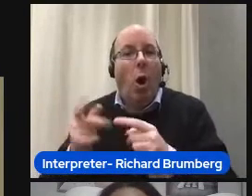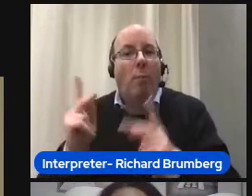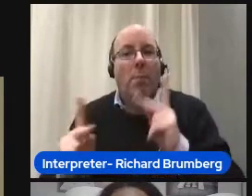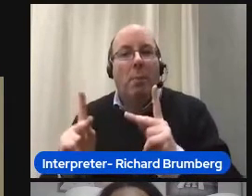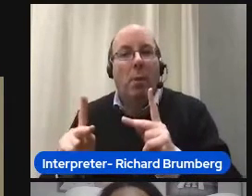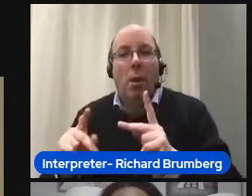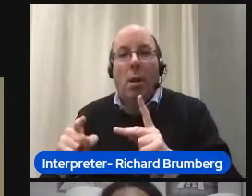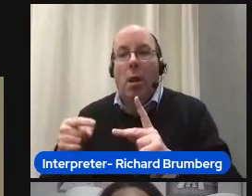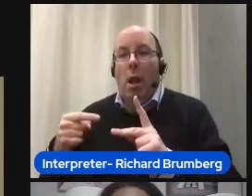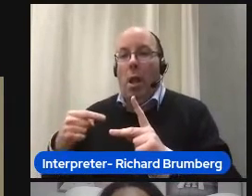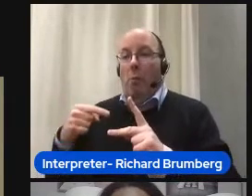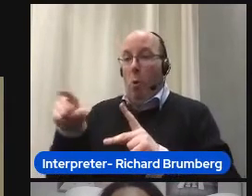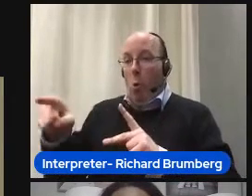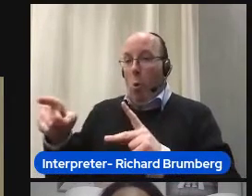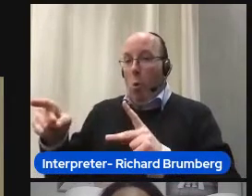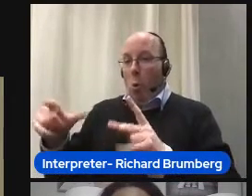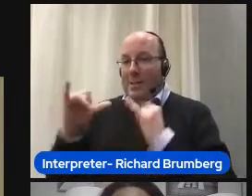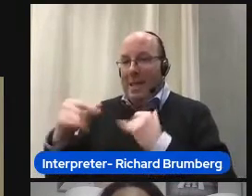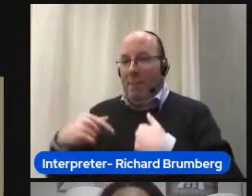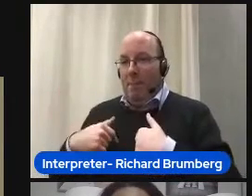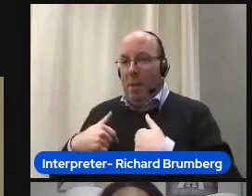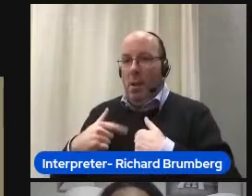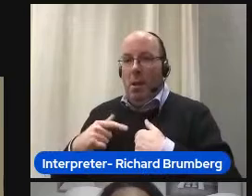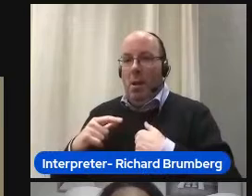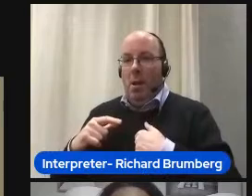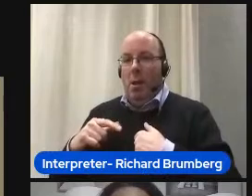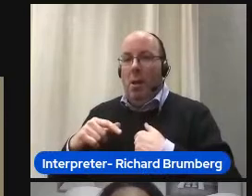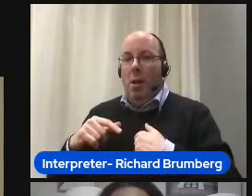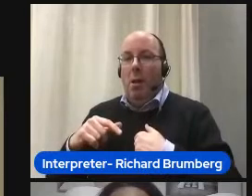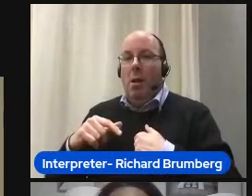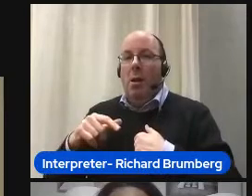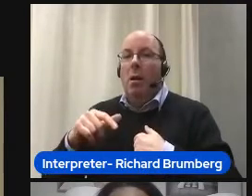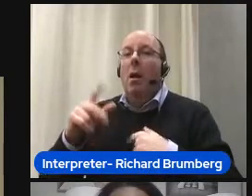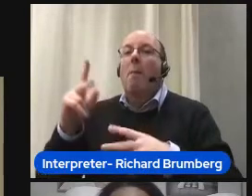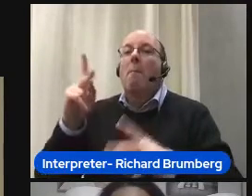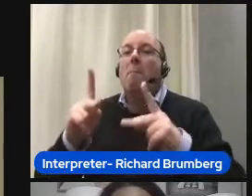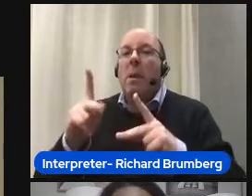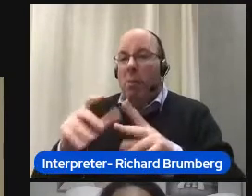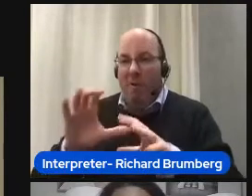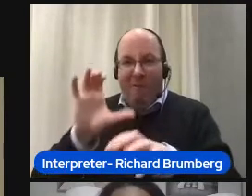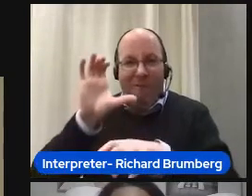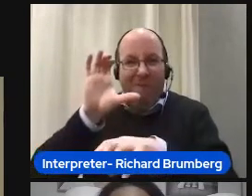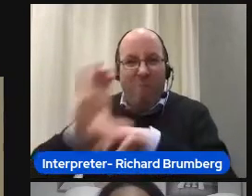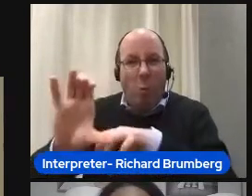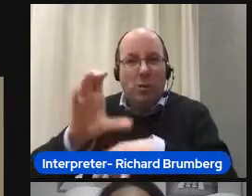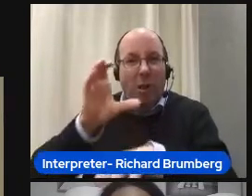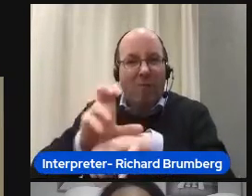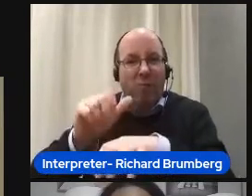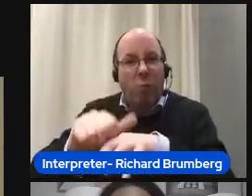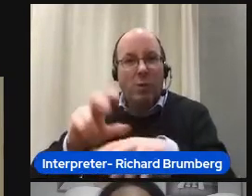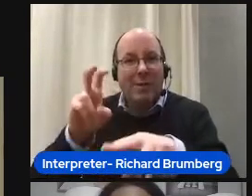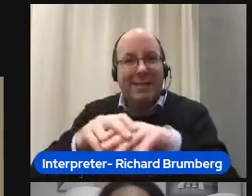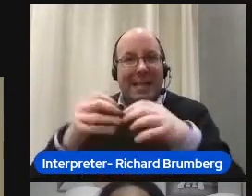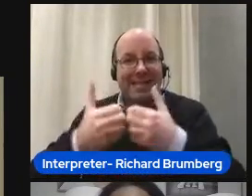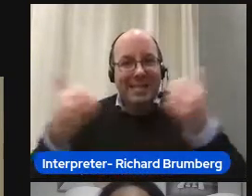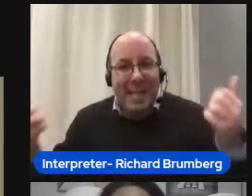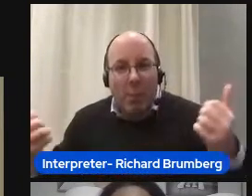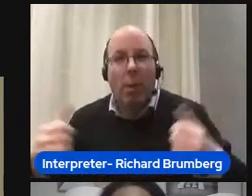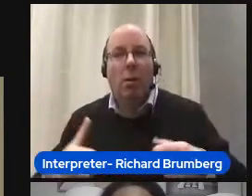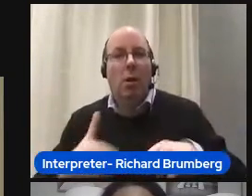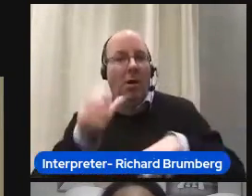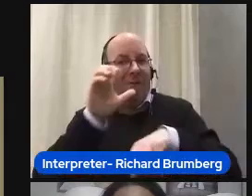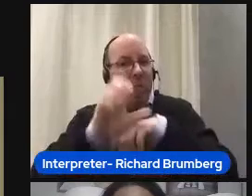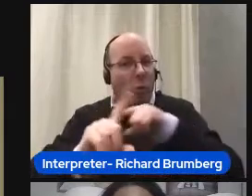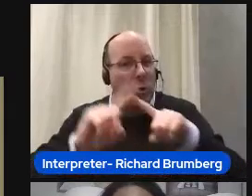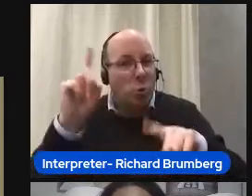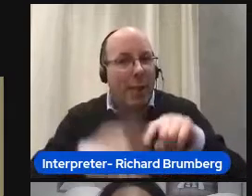other, that's how you are able to make them sit at the back of the bus, deny the other the right to marry, pay the other less